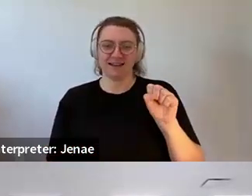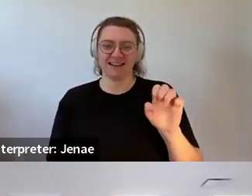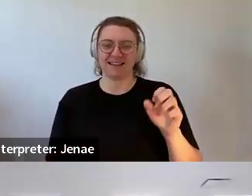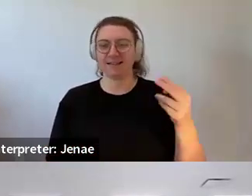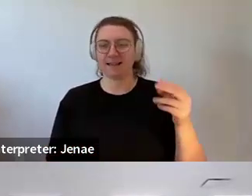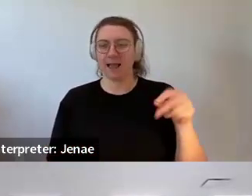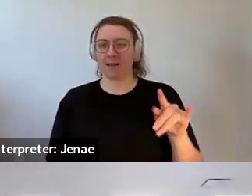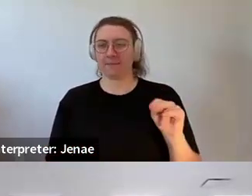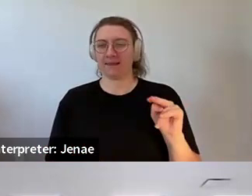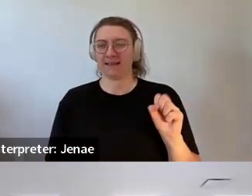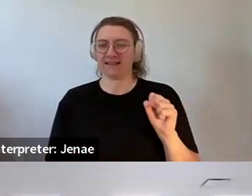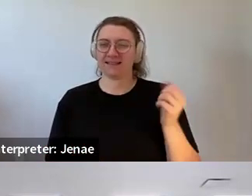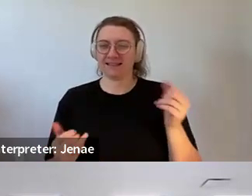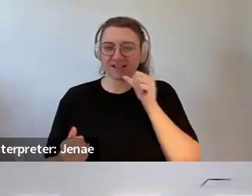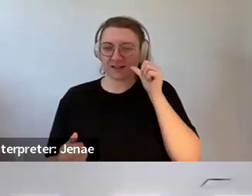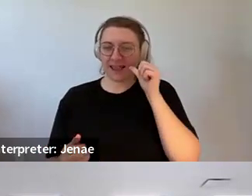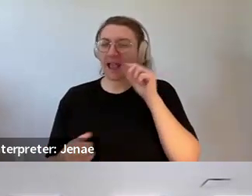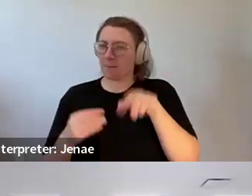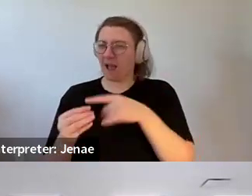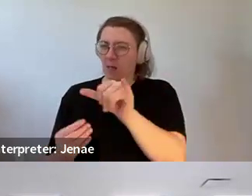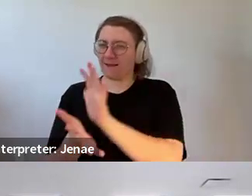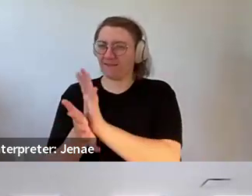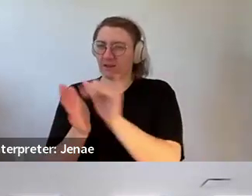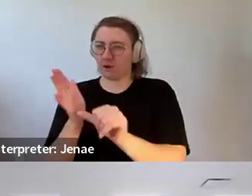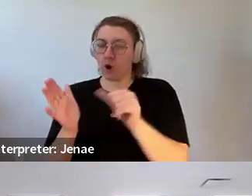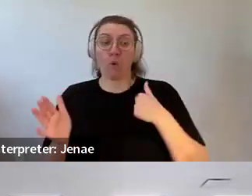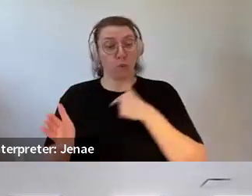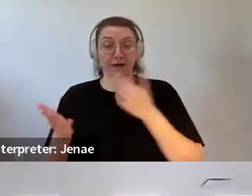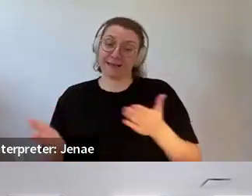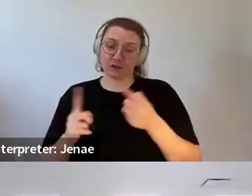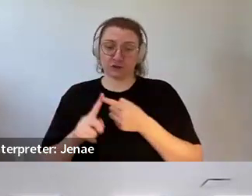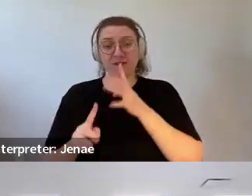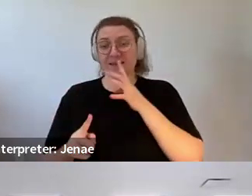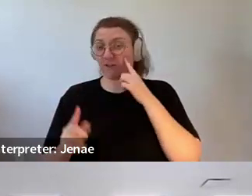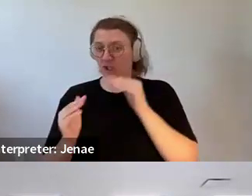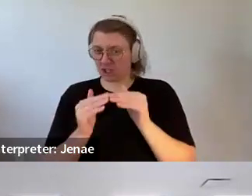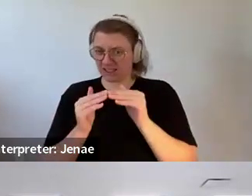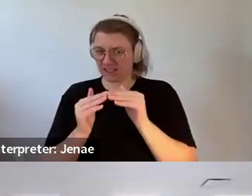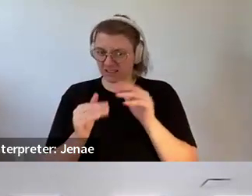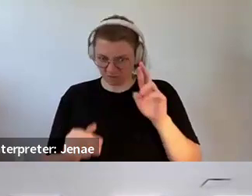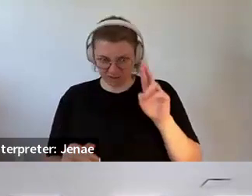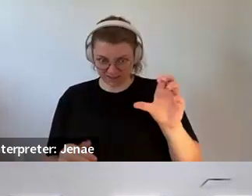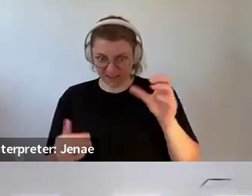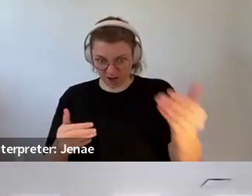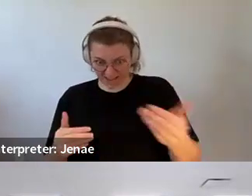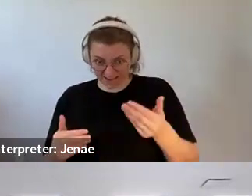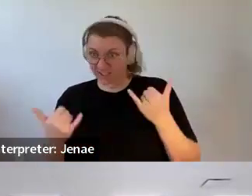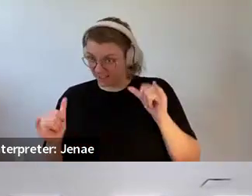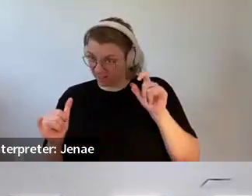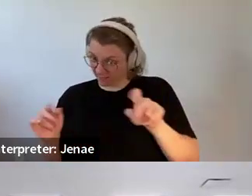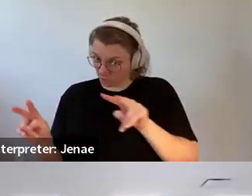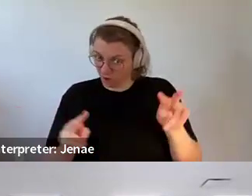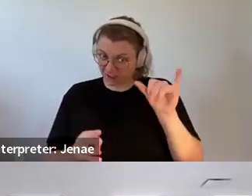the We're Here to Speak for Justice movie. Are you guys still watching that when you get hired at the regional center? Is that something that's is that part